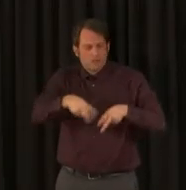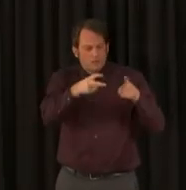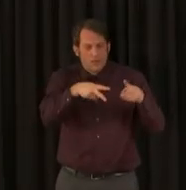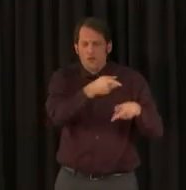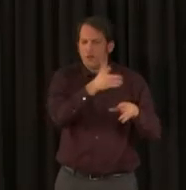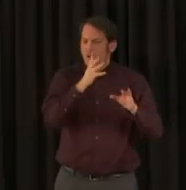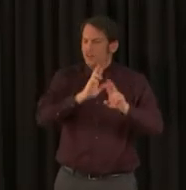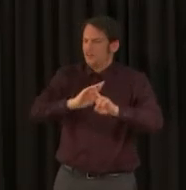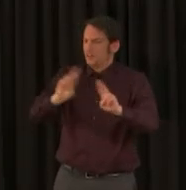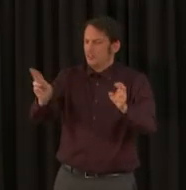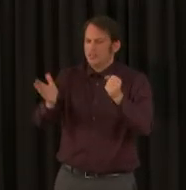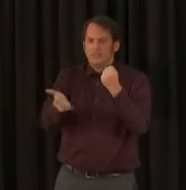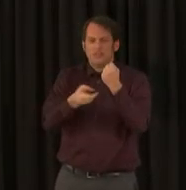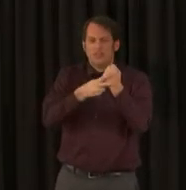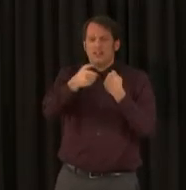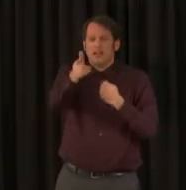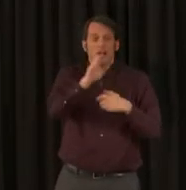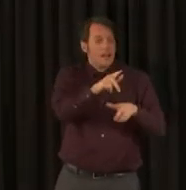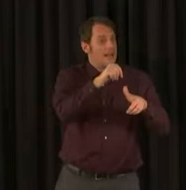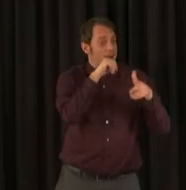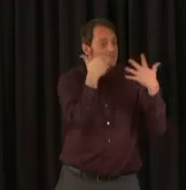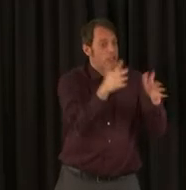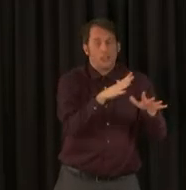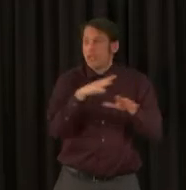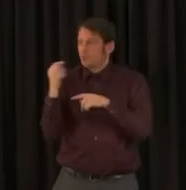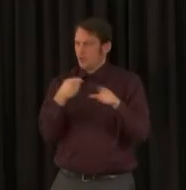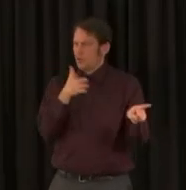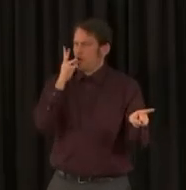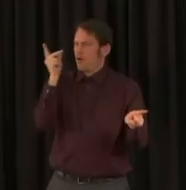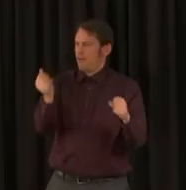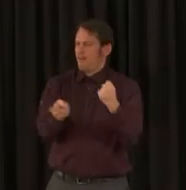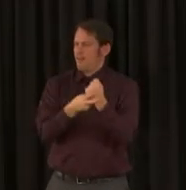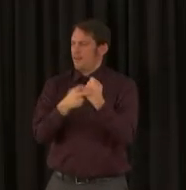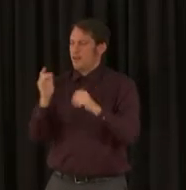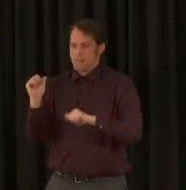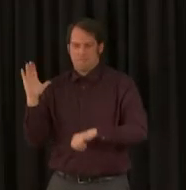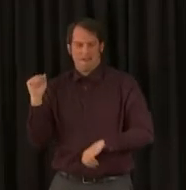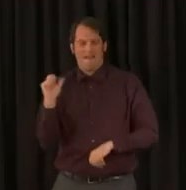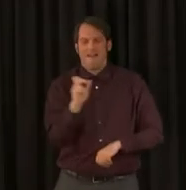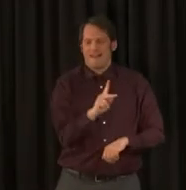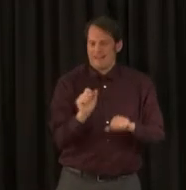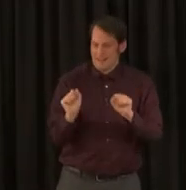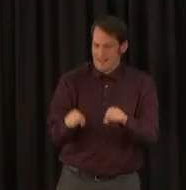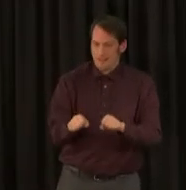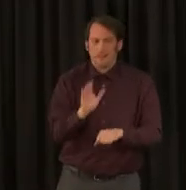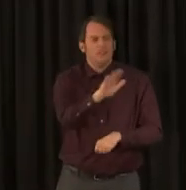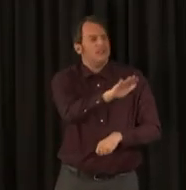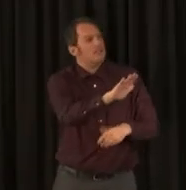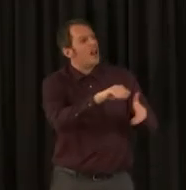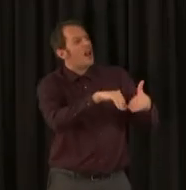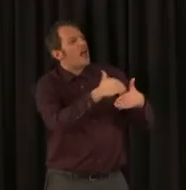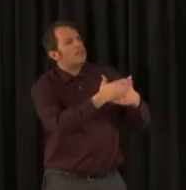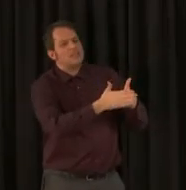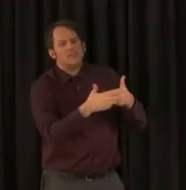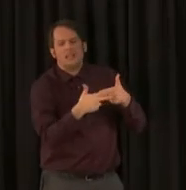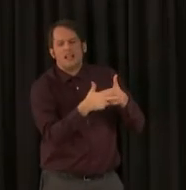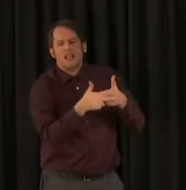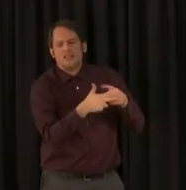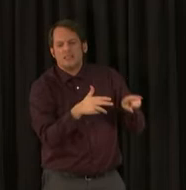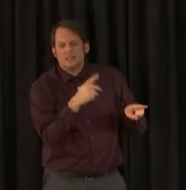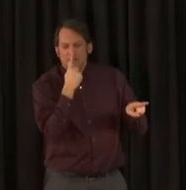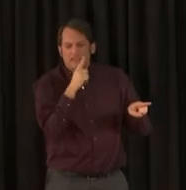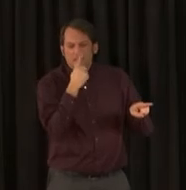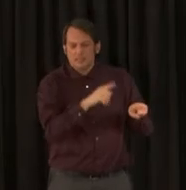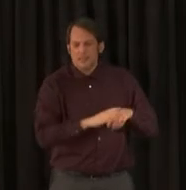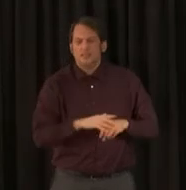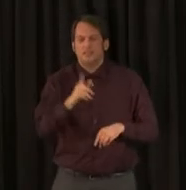here to walk you through the whole process. So yeah, we can go to the next slide and just see that